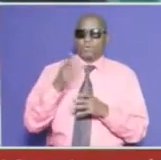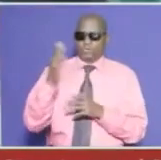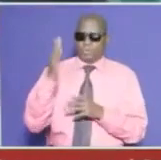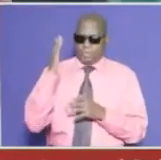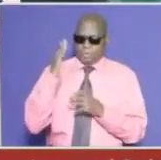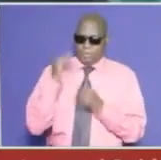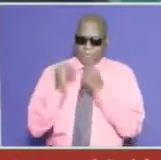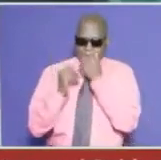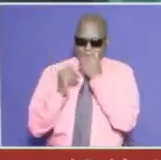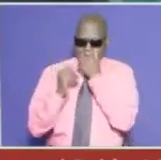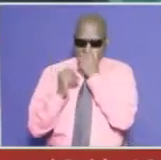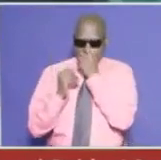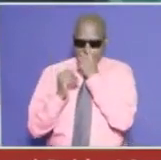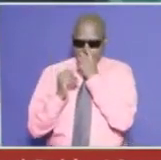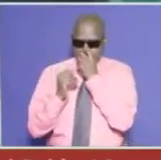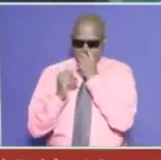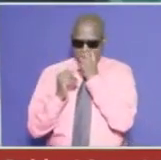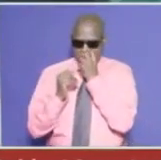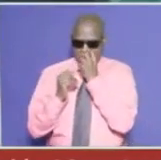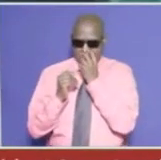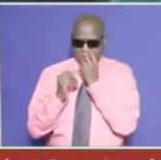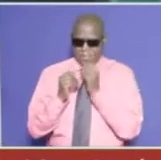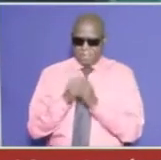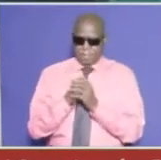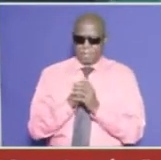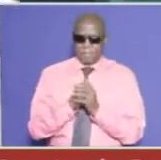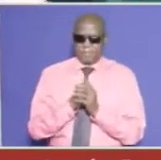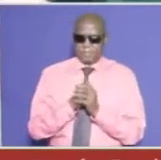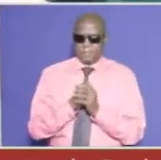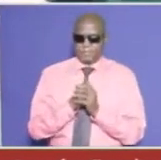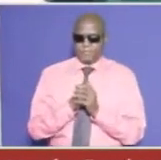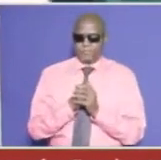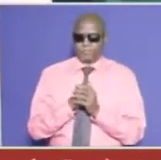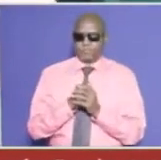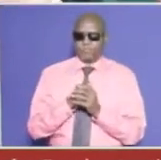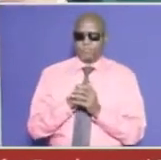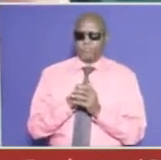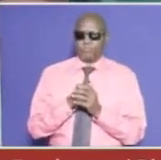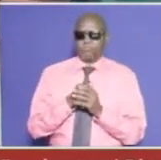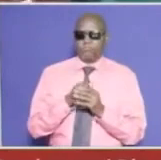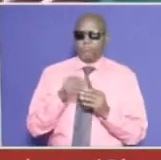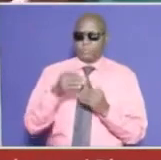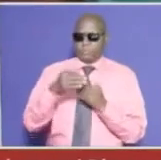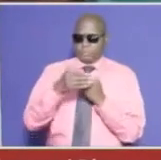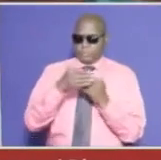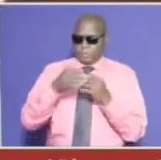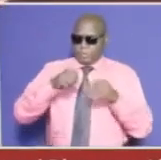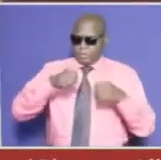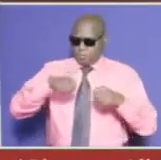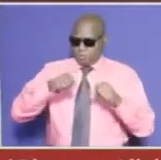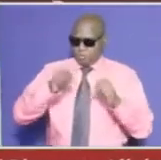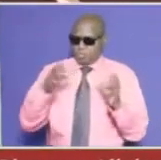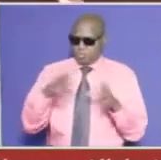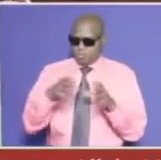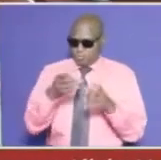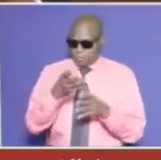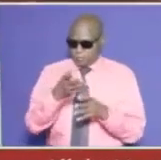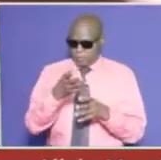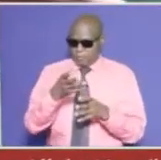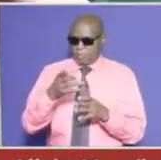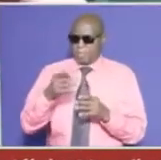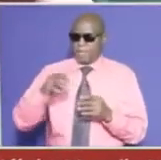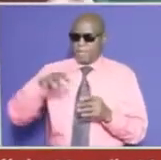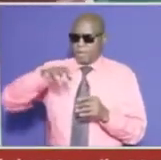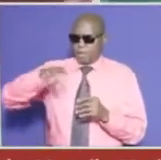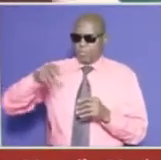maofisi ya baadhi ya boda-boda ambao walikuwa wamepewa na county